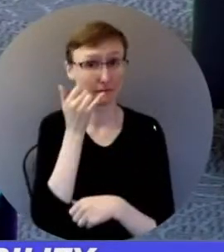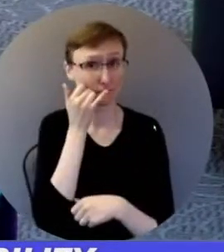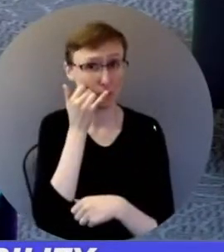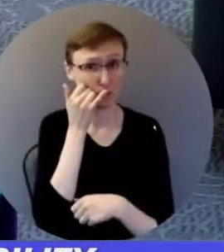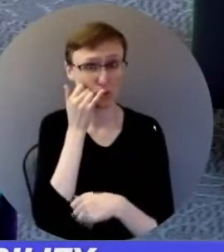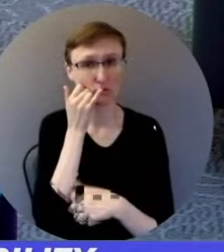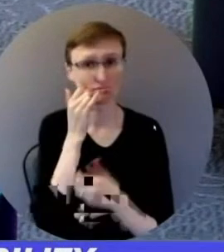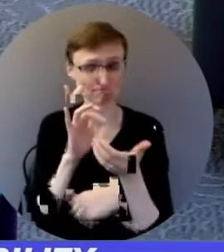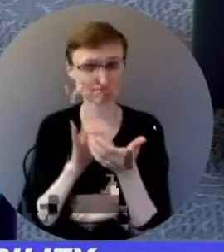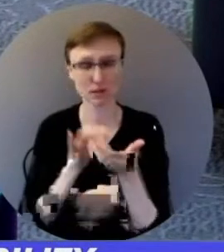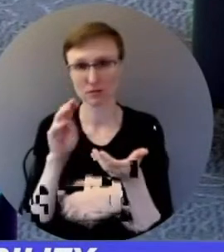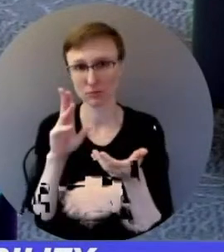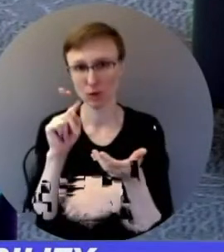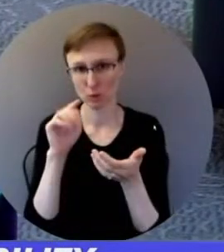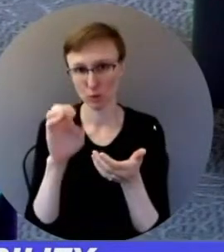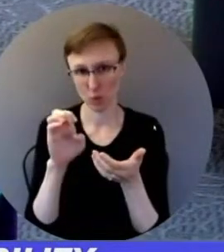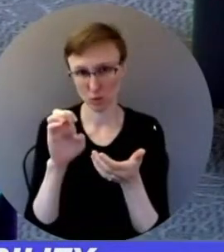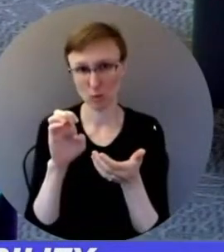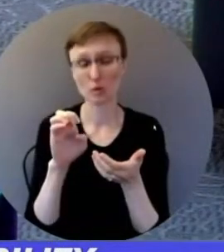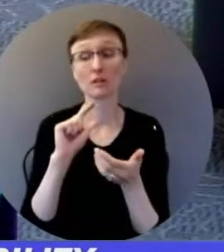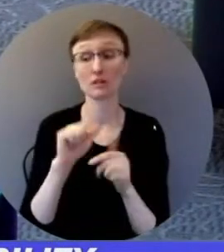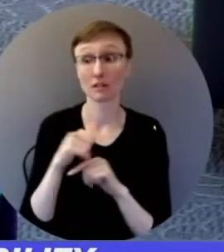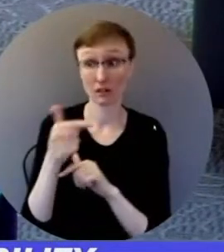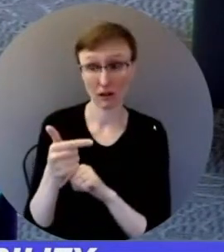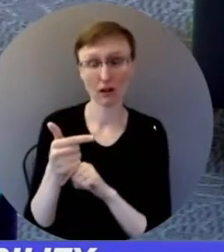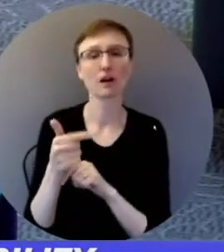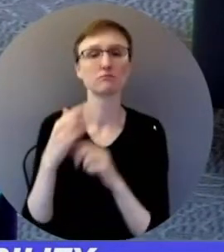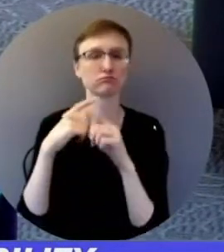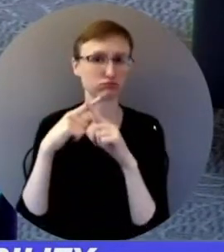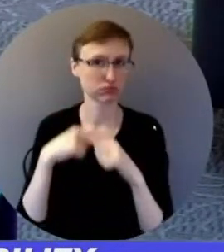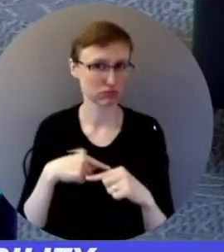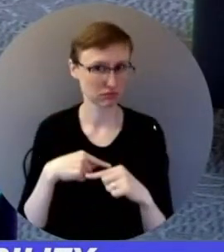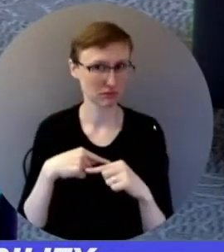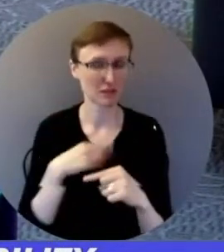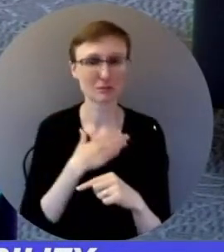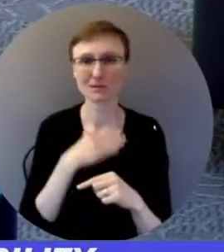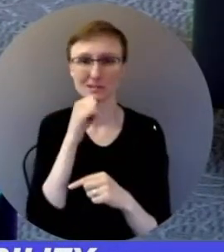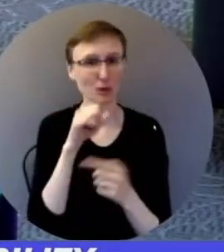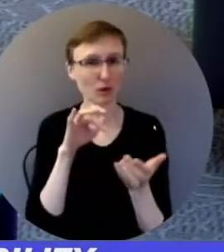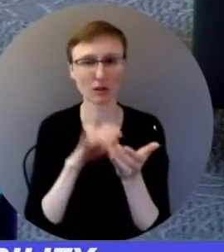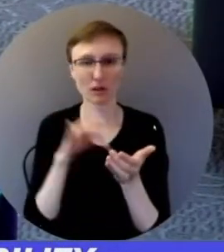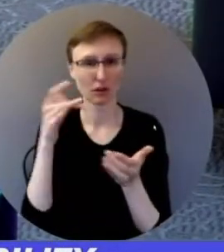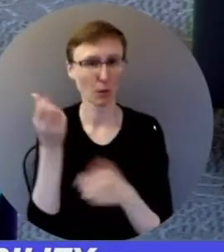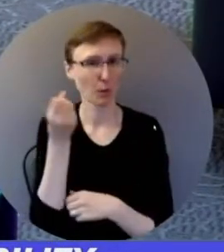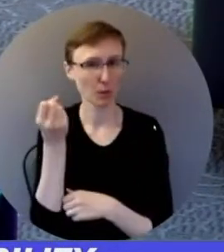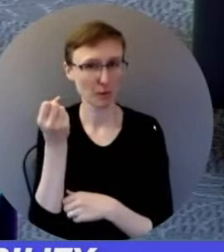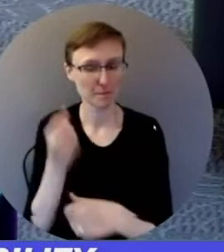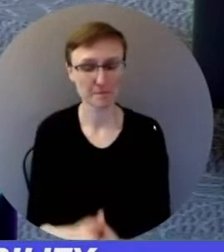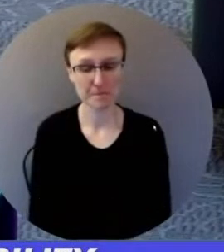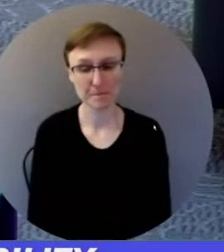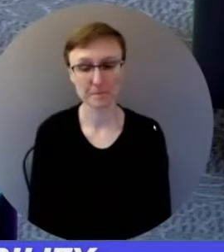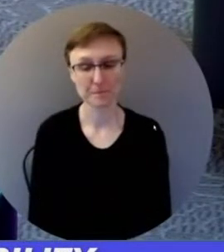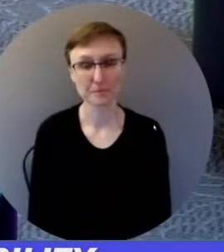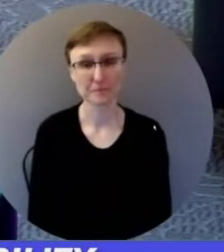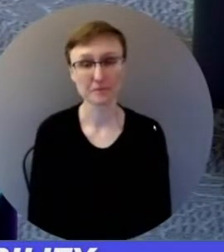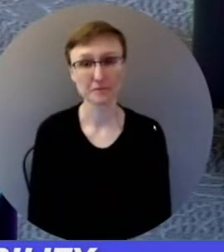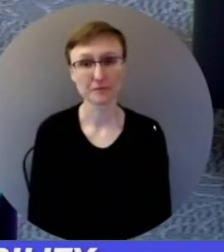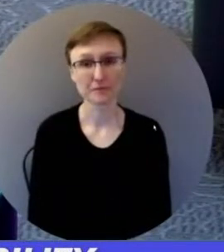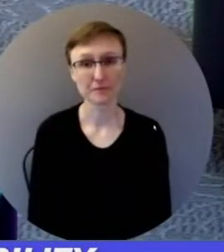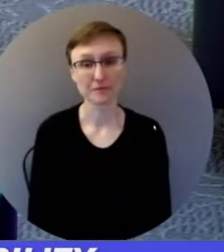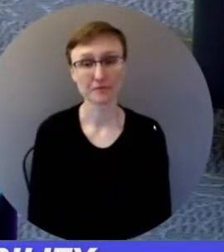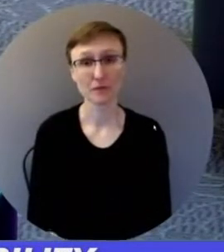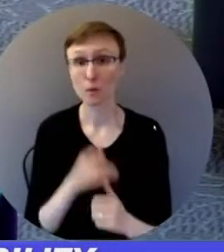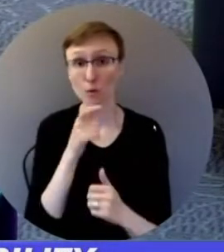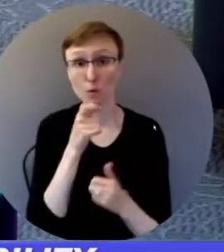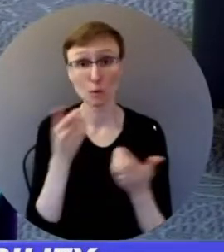speak or to ask your question. And please do not place the call on hold. Available for questions from the media, we have disponible